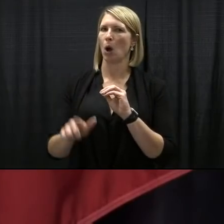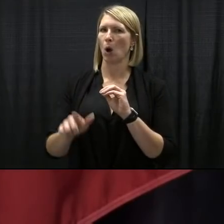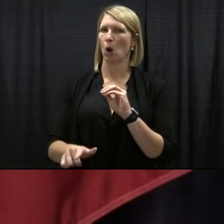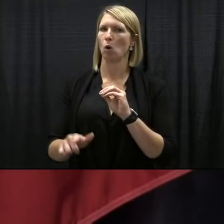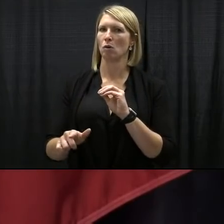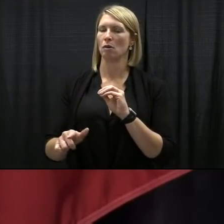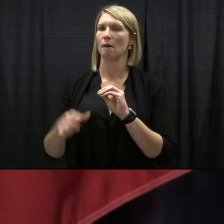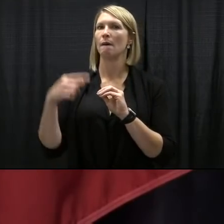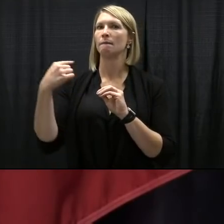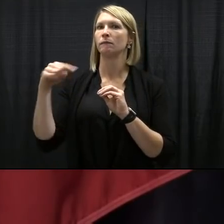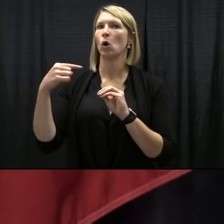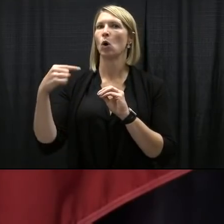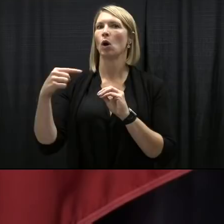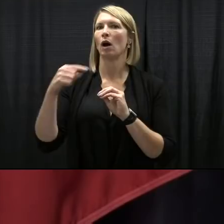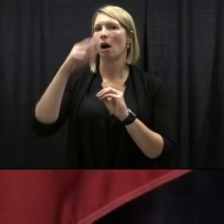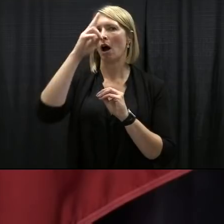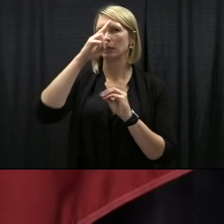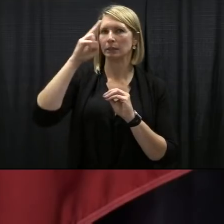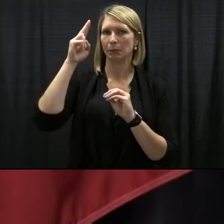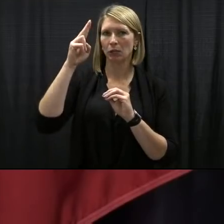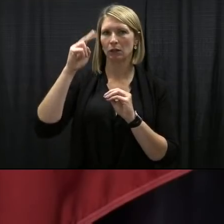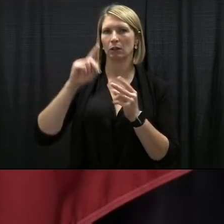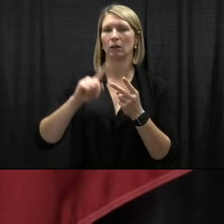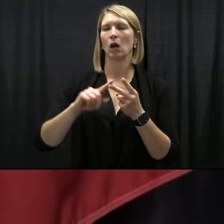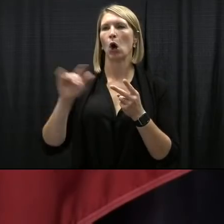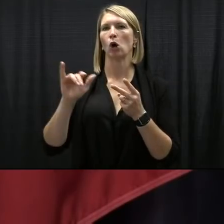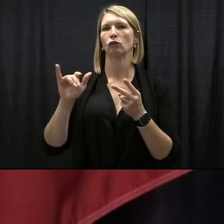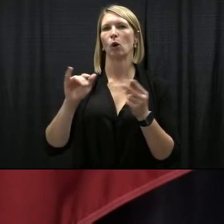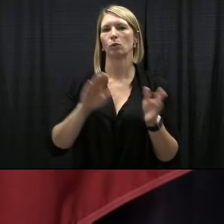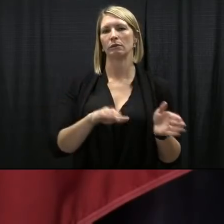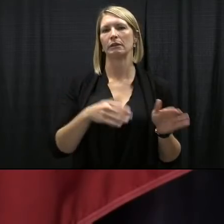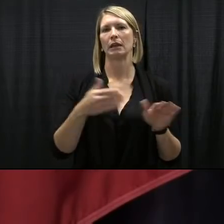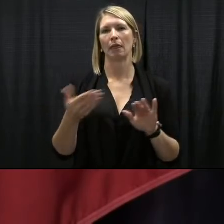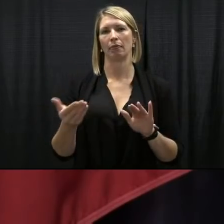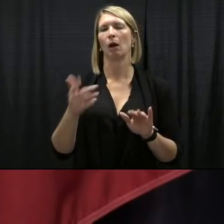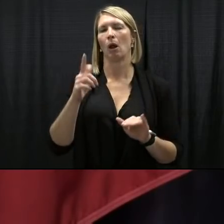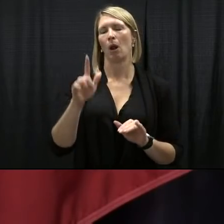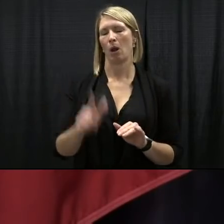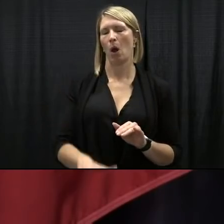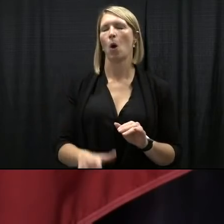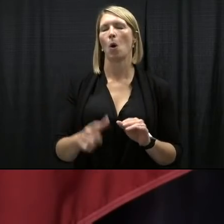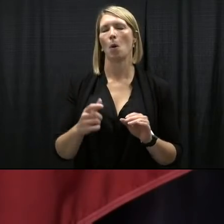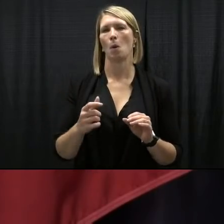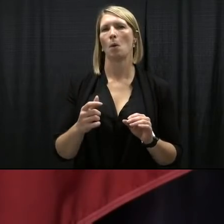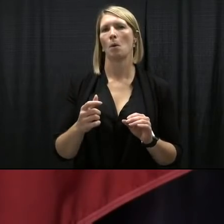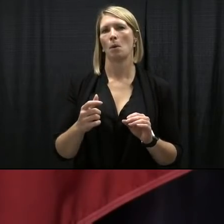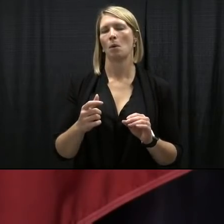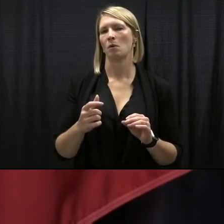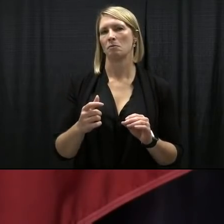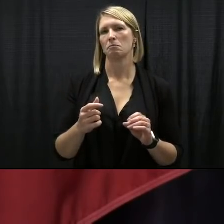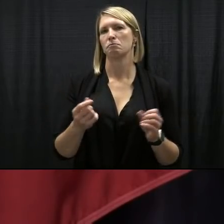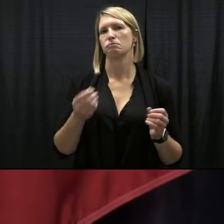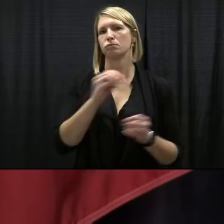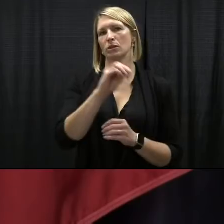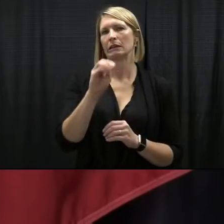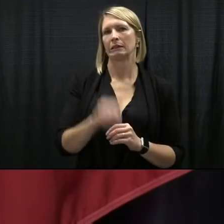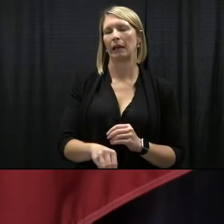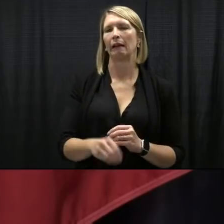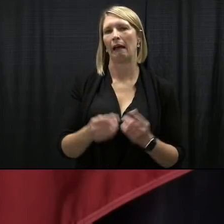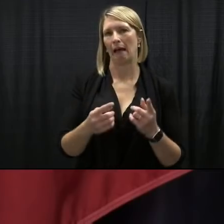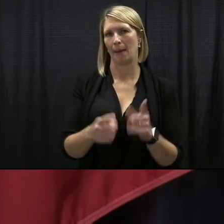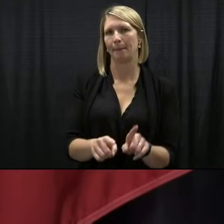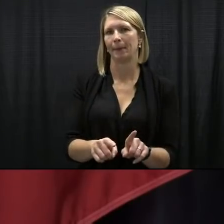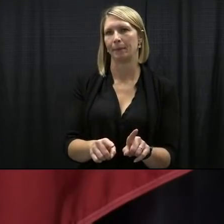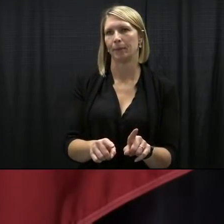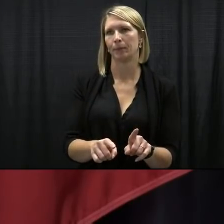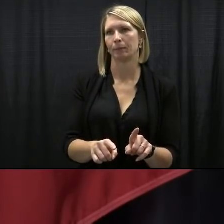of deaths, and we don't release those low numbers. We do know What I can tell you is the other aspect of that,